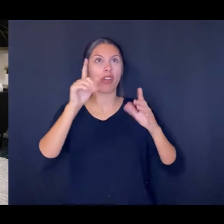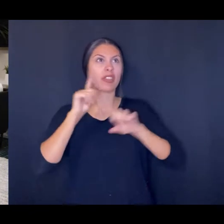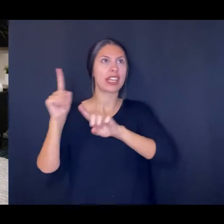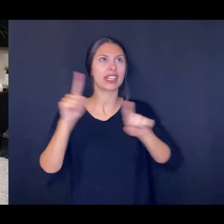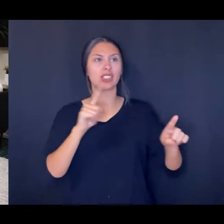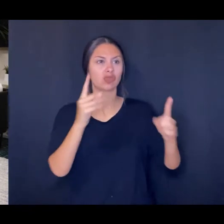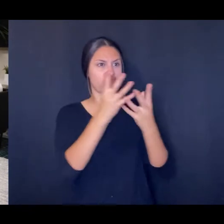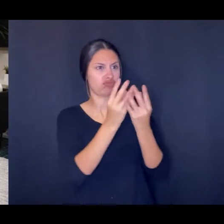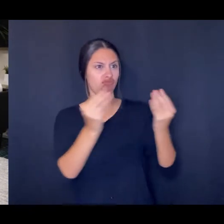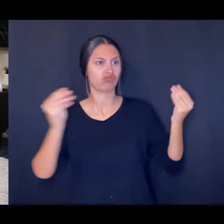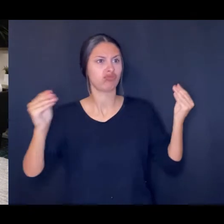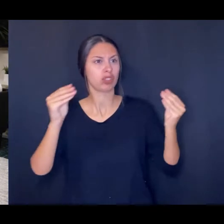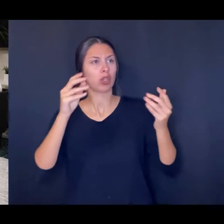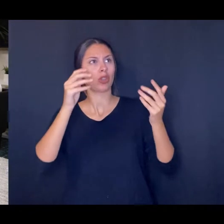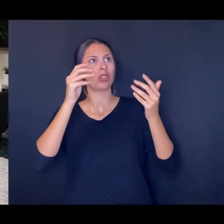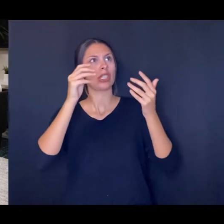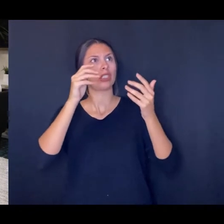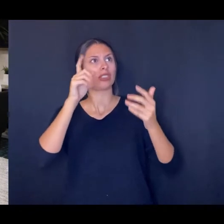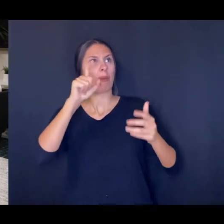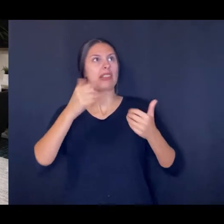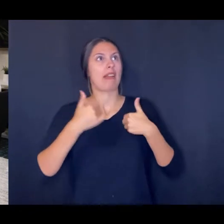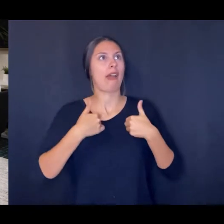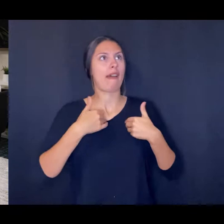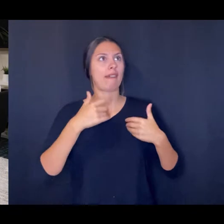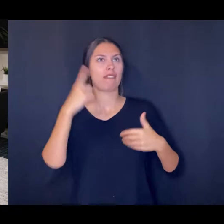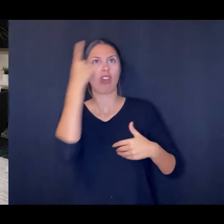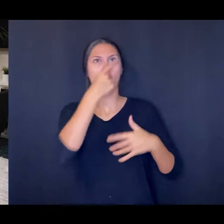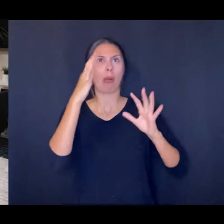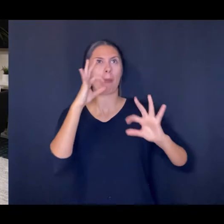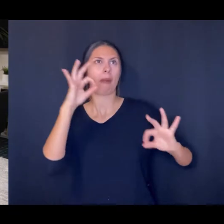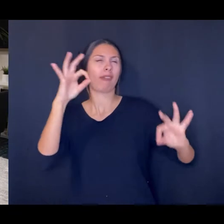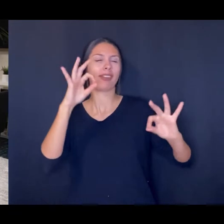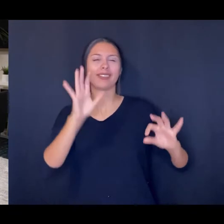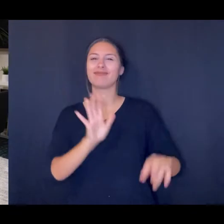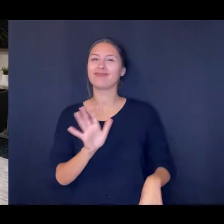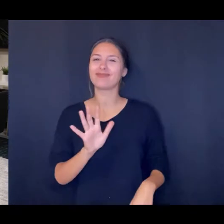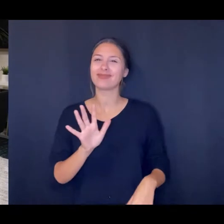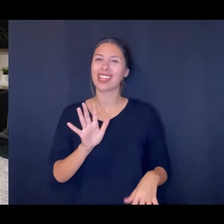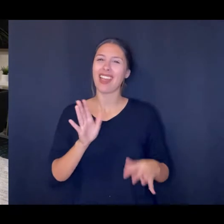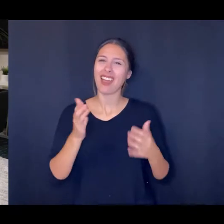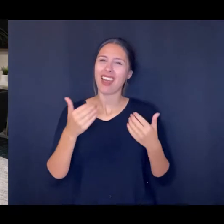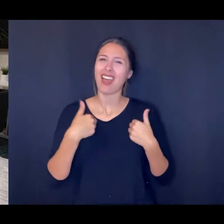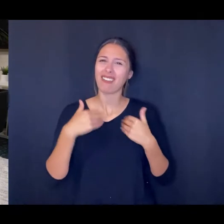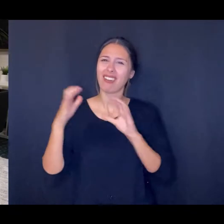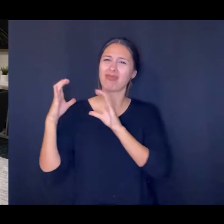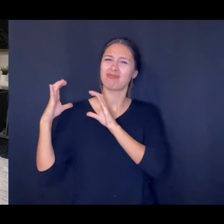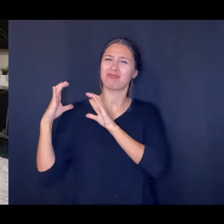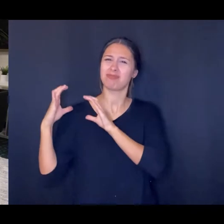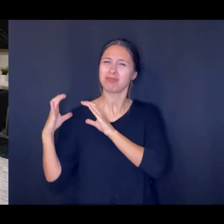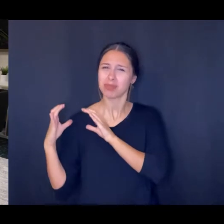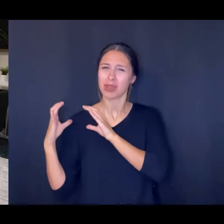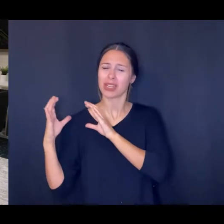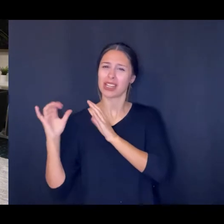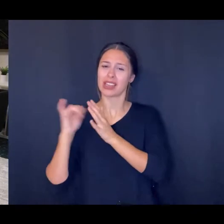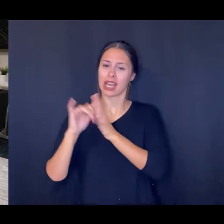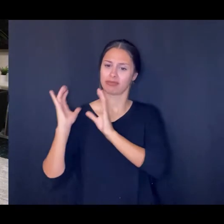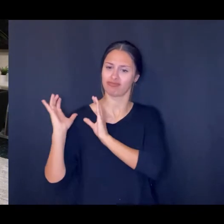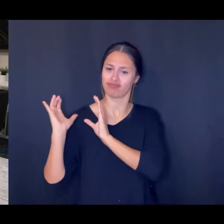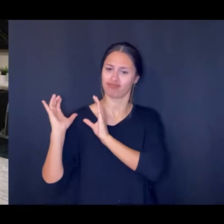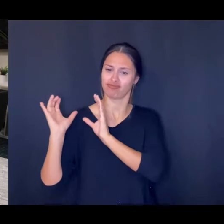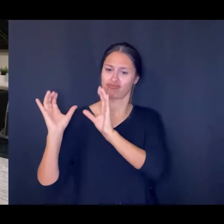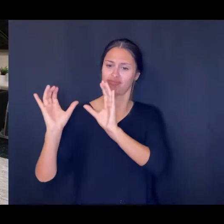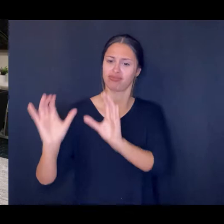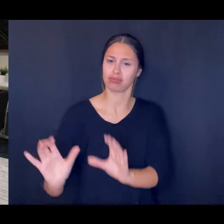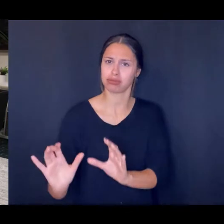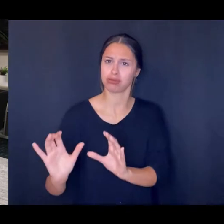look perfect, look polished, I think there is a burden that gets released from people that makes them kind of want to look your direction